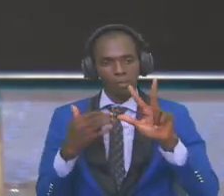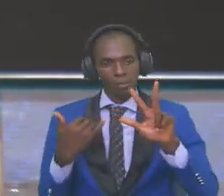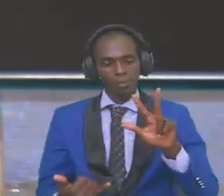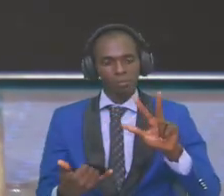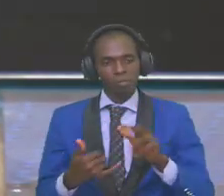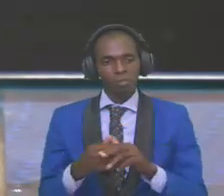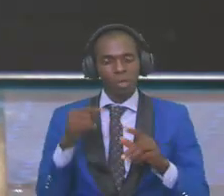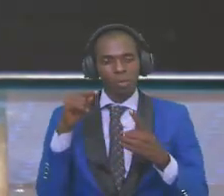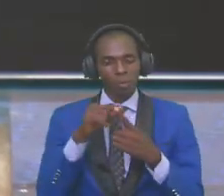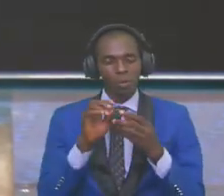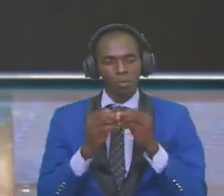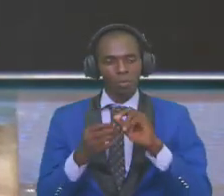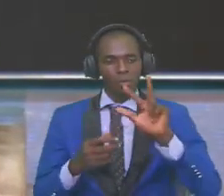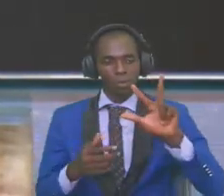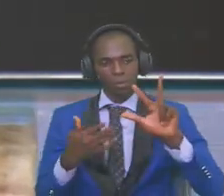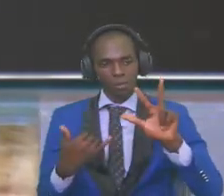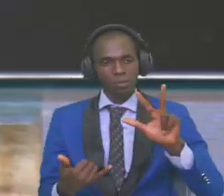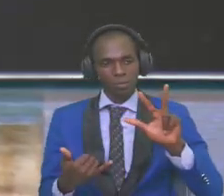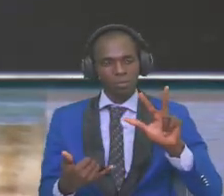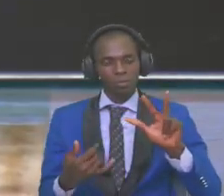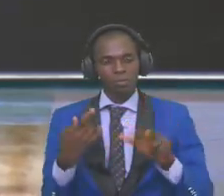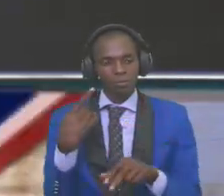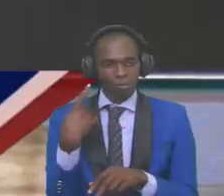In point number 3, the